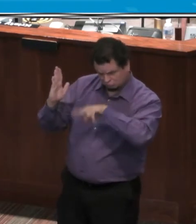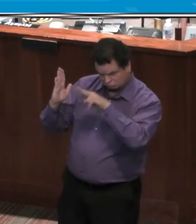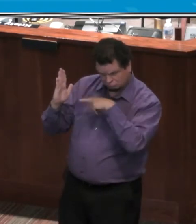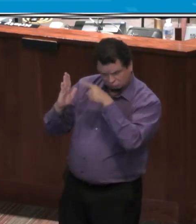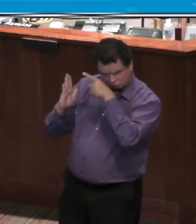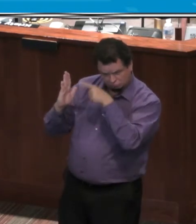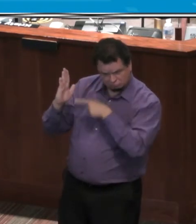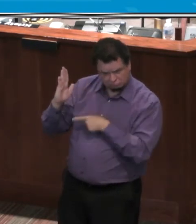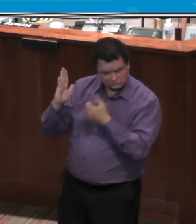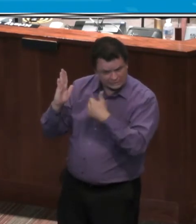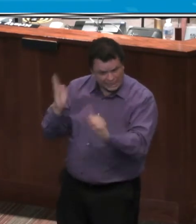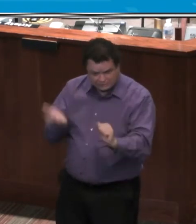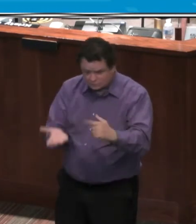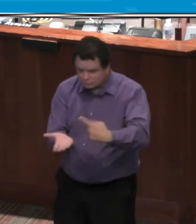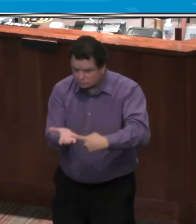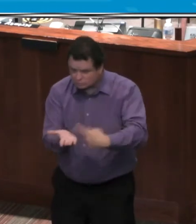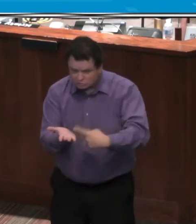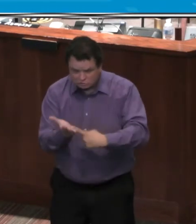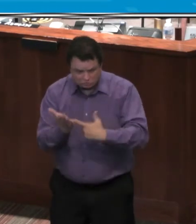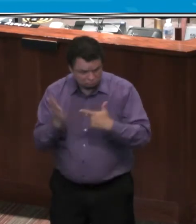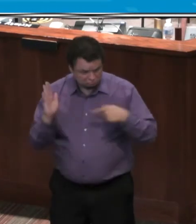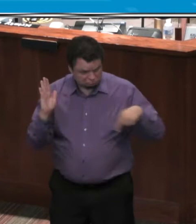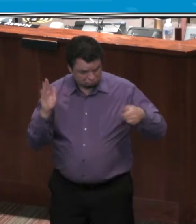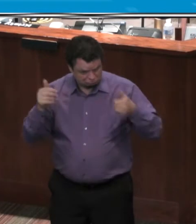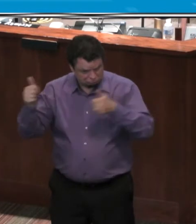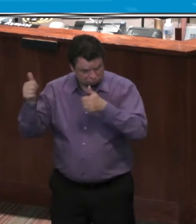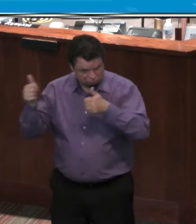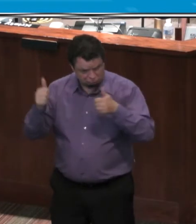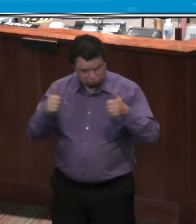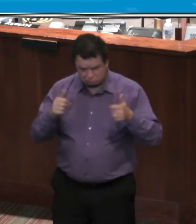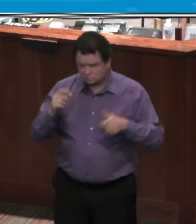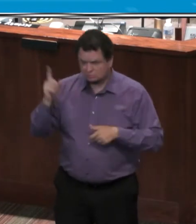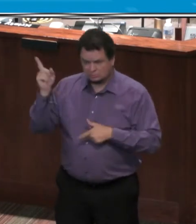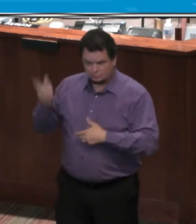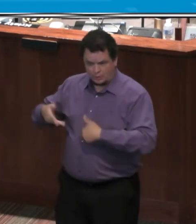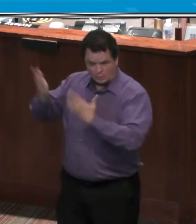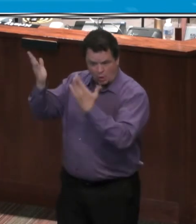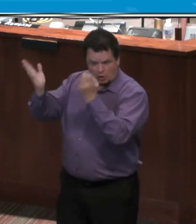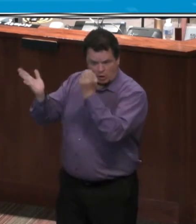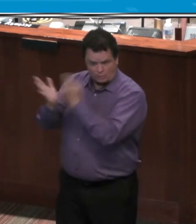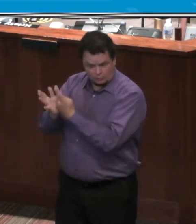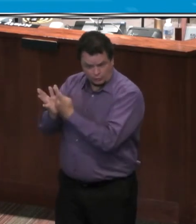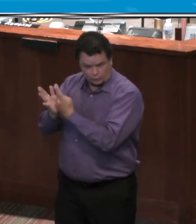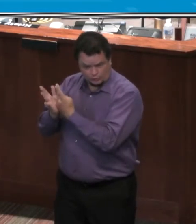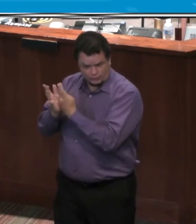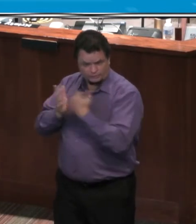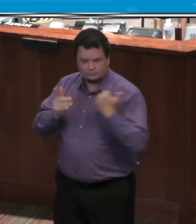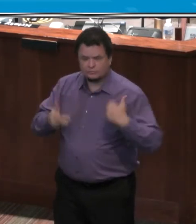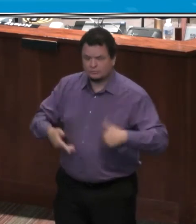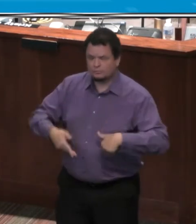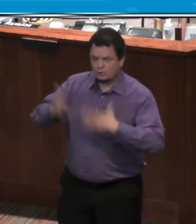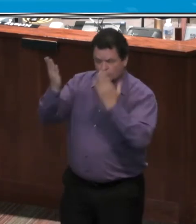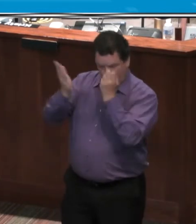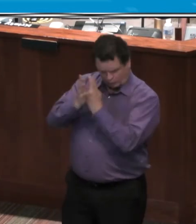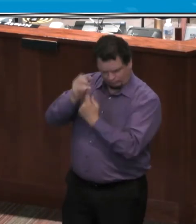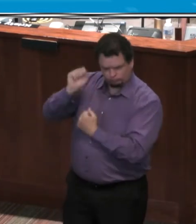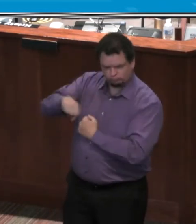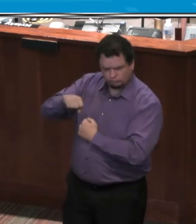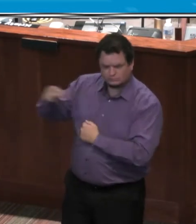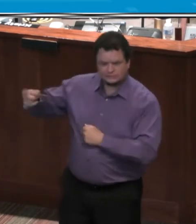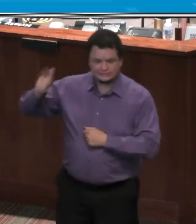good? Okay, I need a motion to approve the minutes. I'll move to approve. All in favor? Aye.